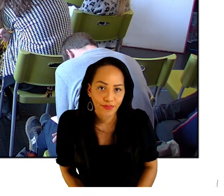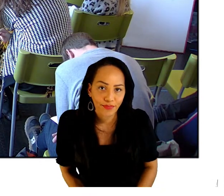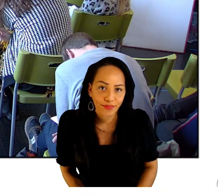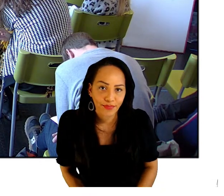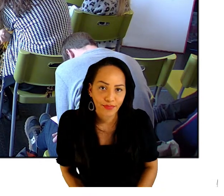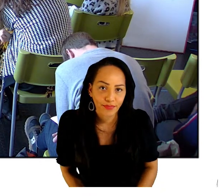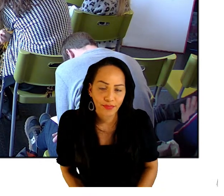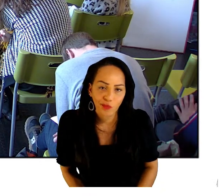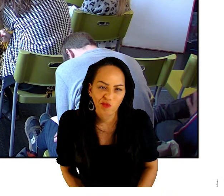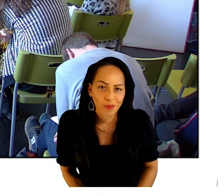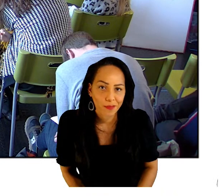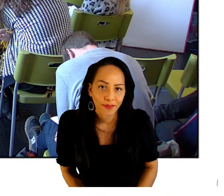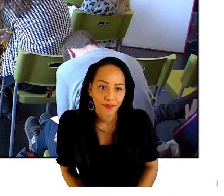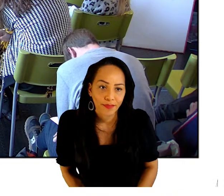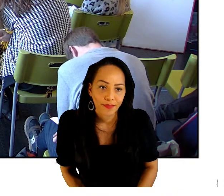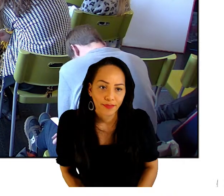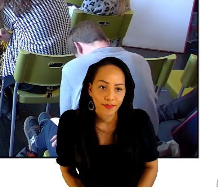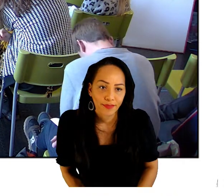to,